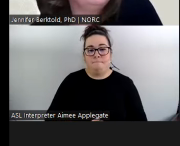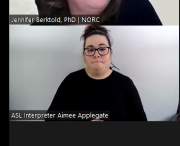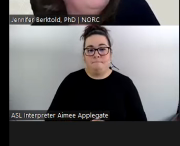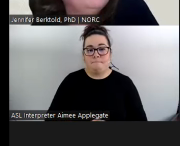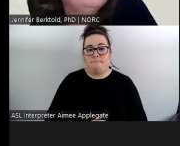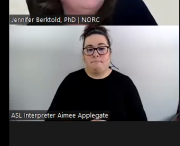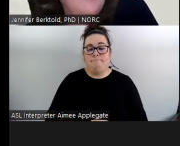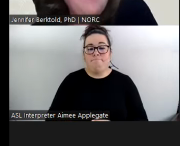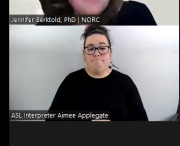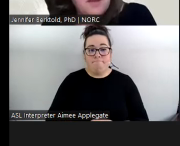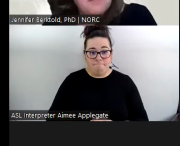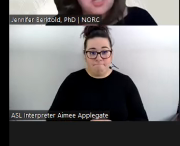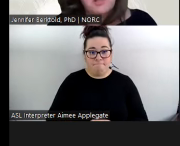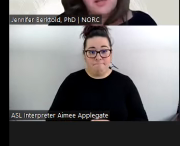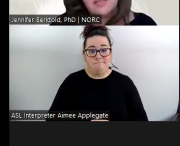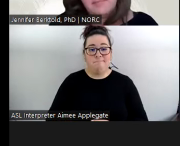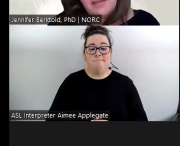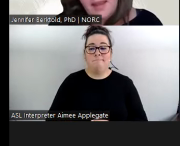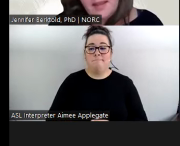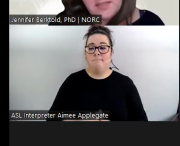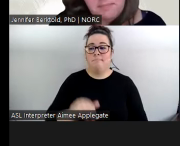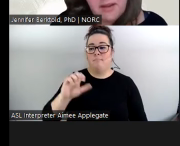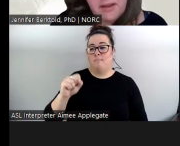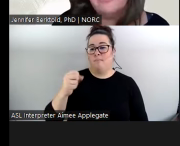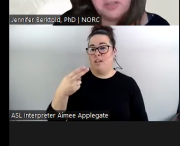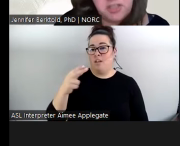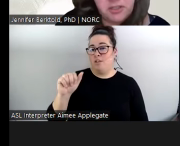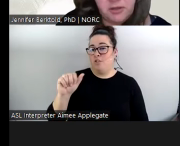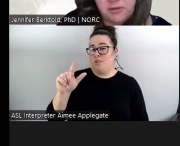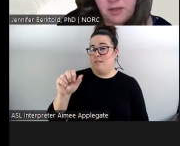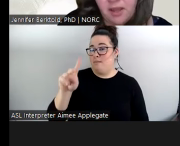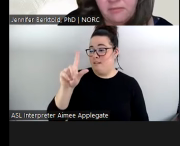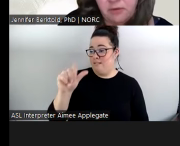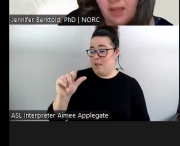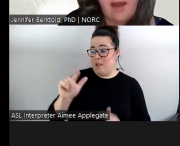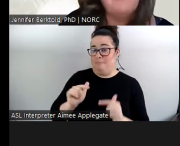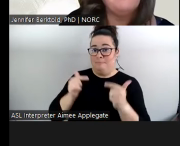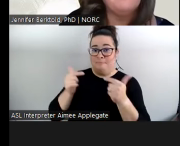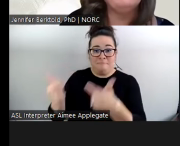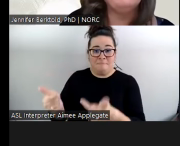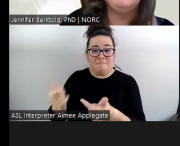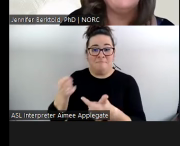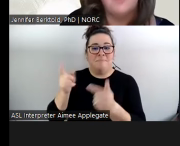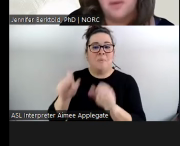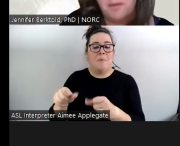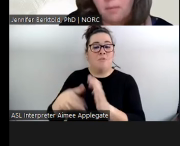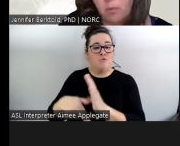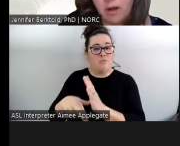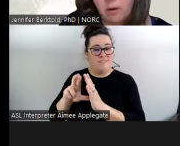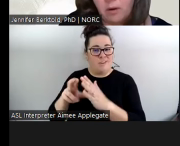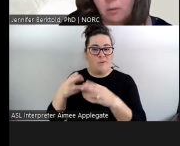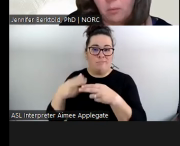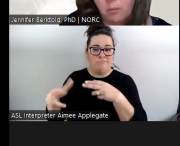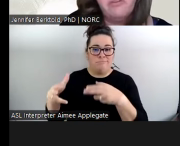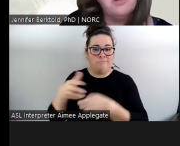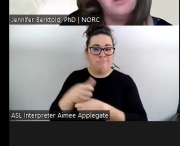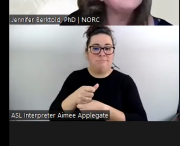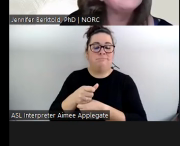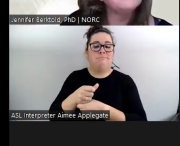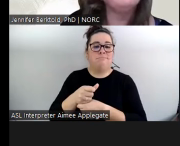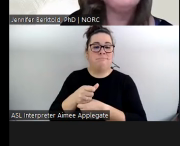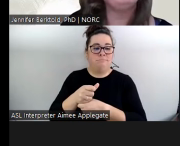So at this time, Shalonda, let me hand it back over to you to kind of recap briefly what we've